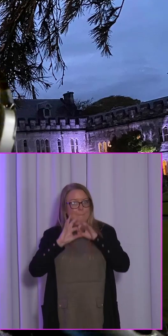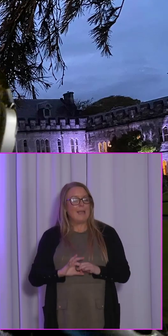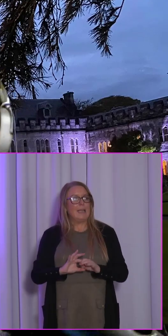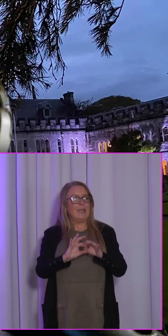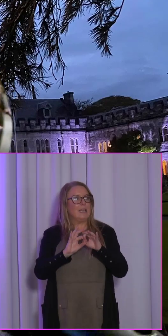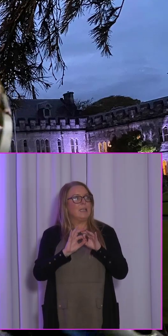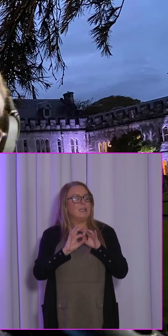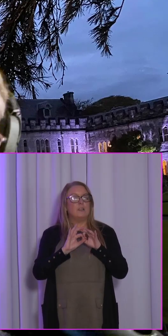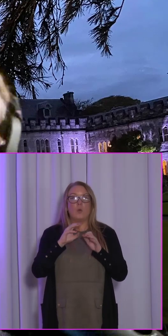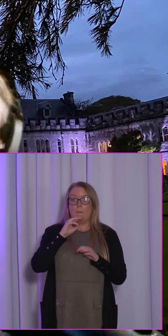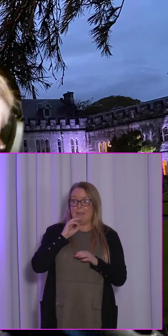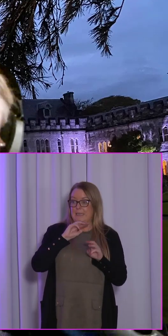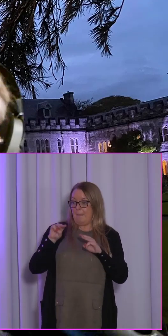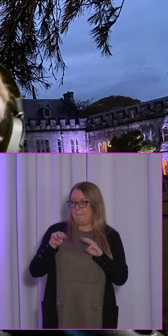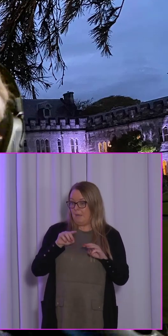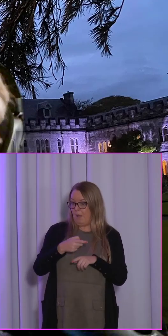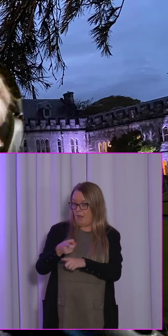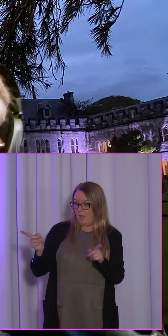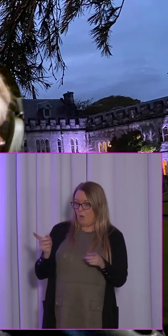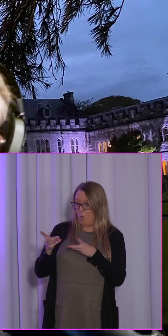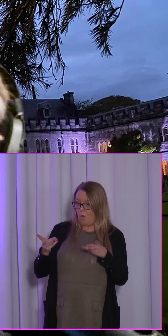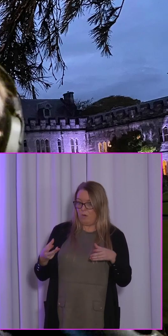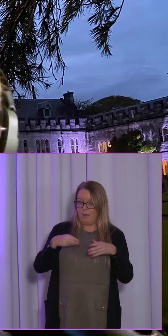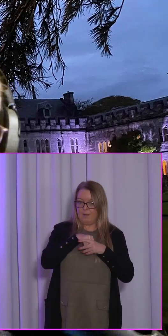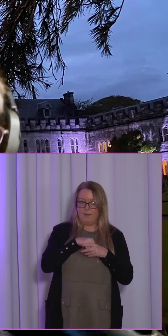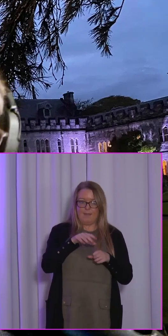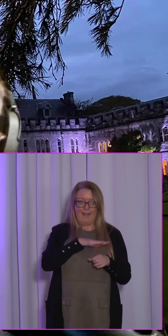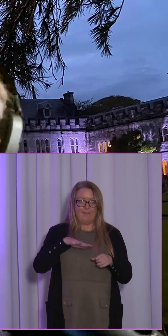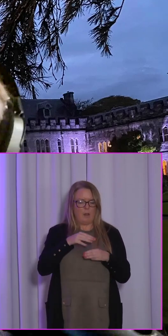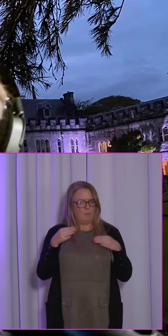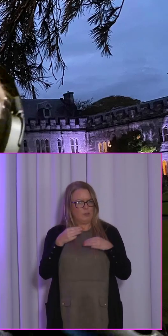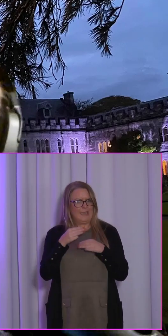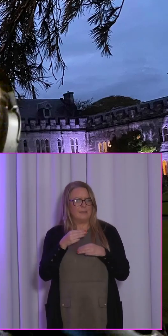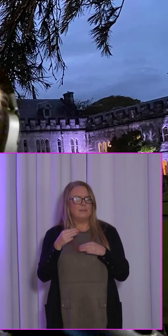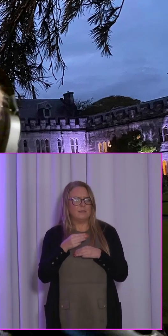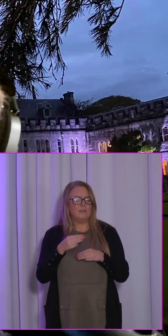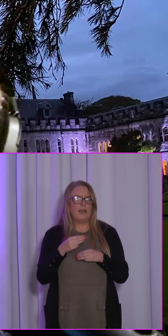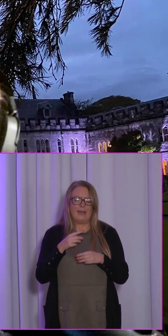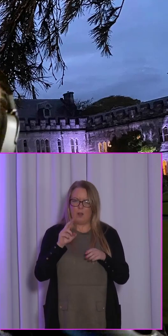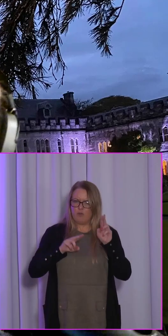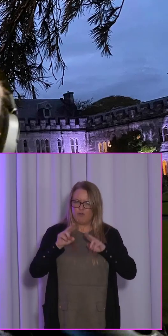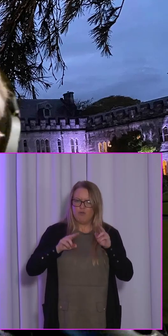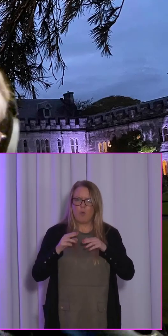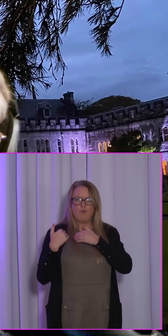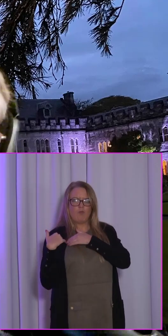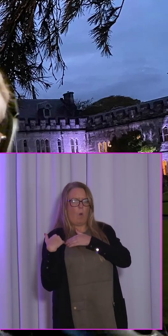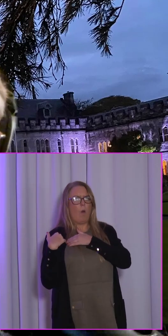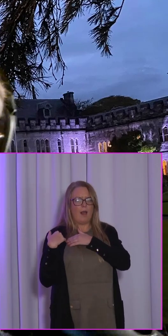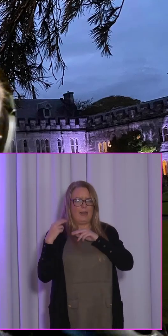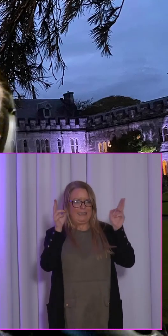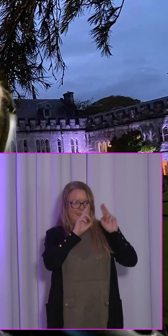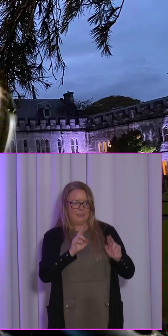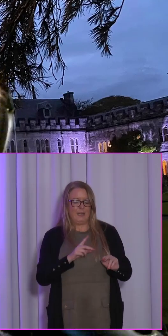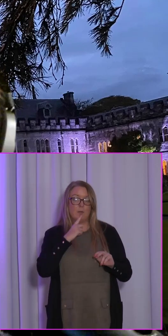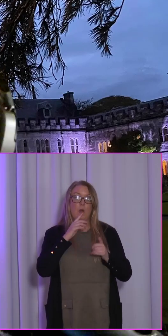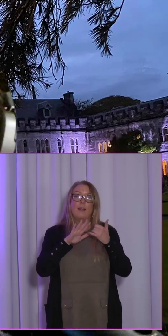so that people who are working in the industry are protected and looked after. And it's a brand new role internationally. And also the